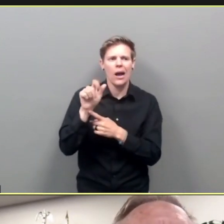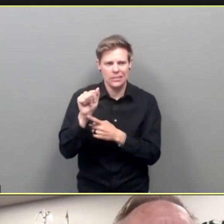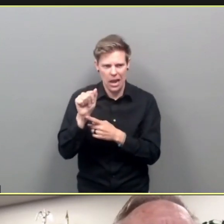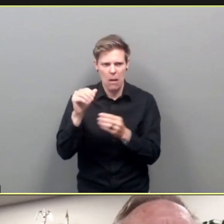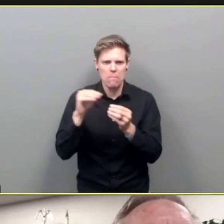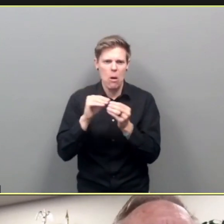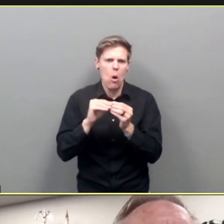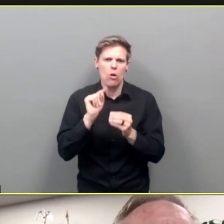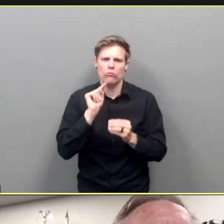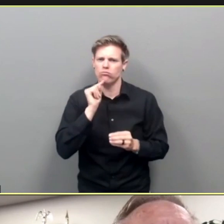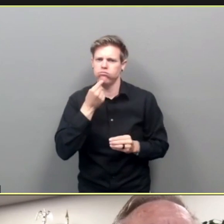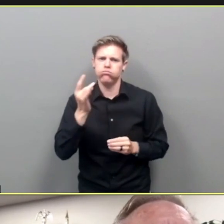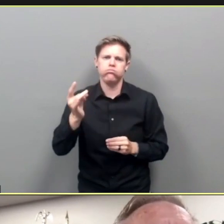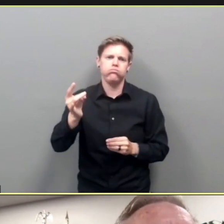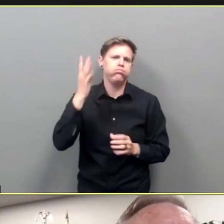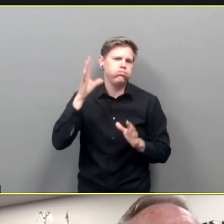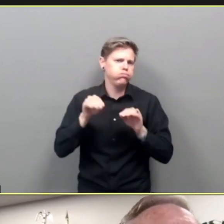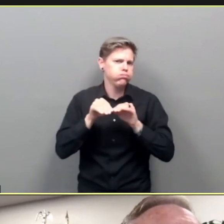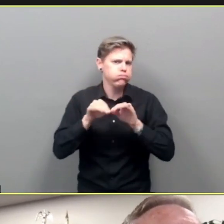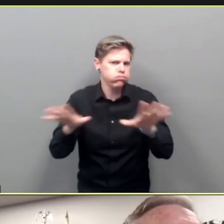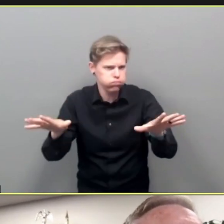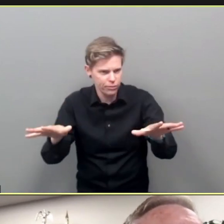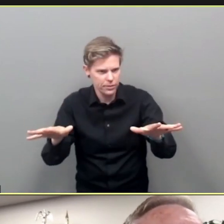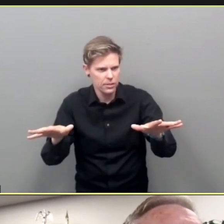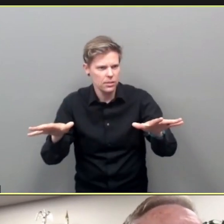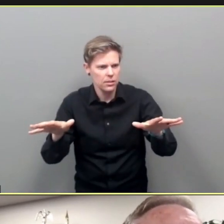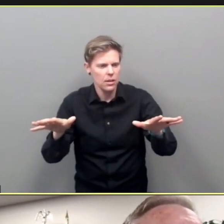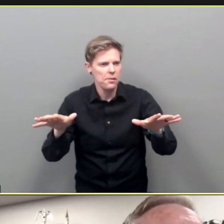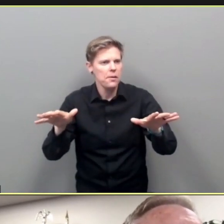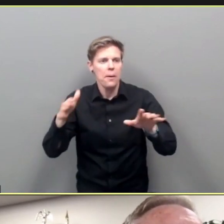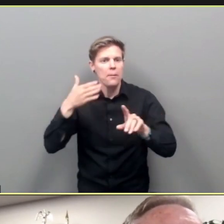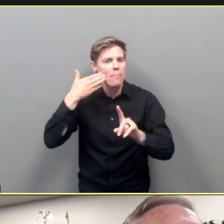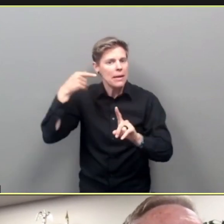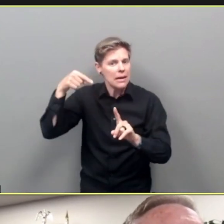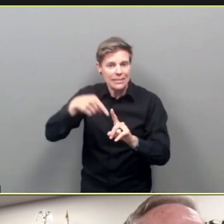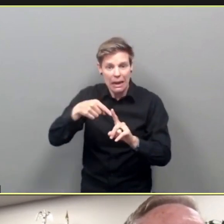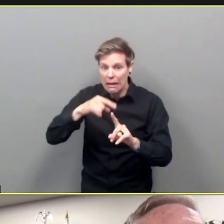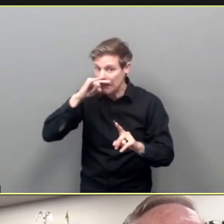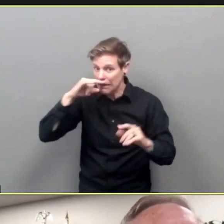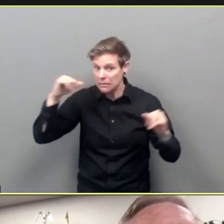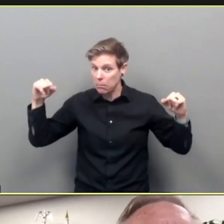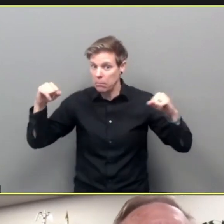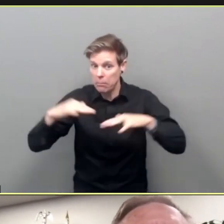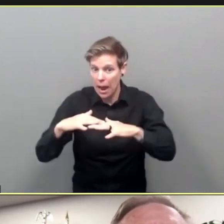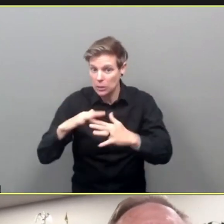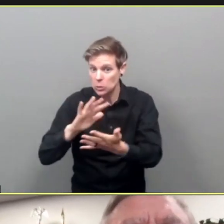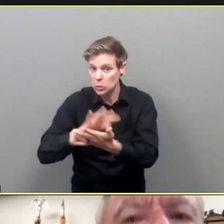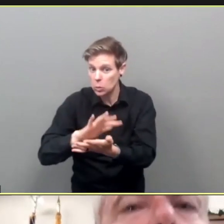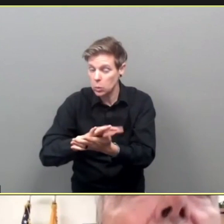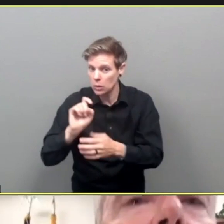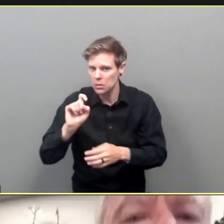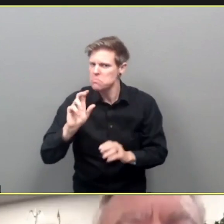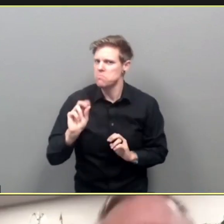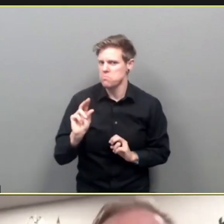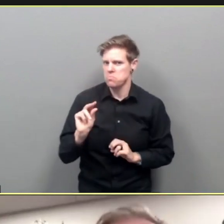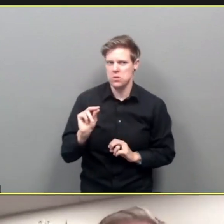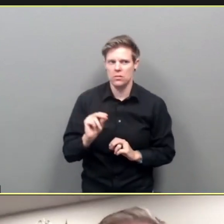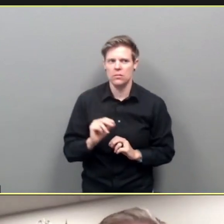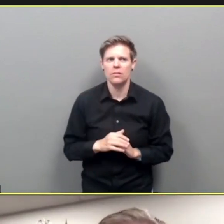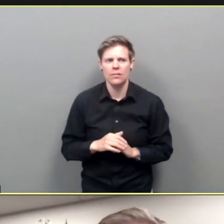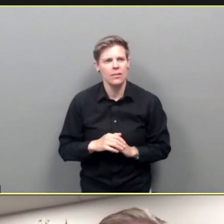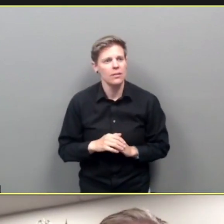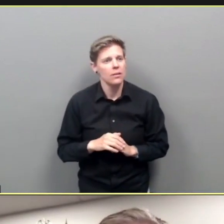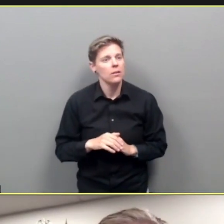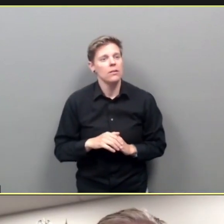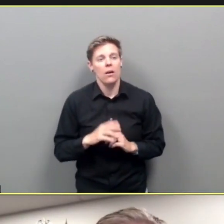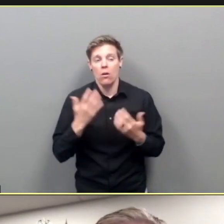to kids being back in school. And I just wanted to make sure I was understanding that. Yeah, I think it's difficult to tease those things apart,